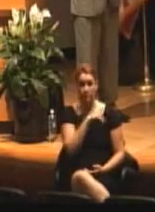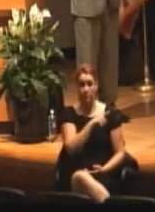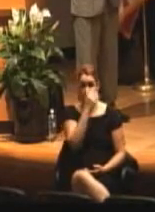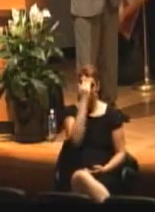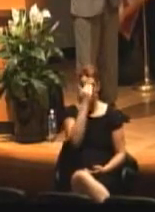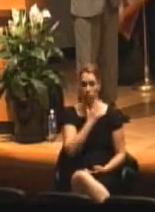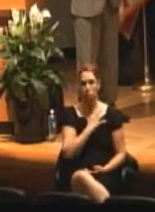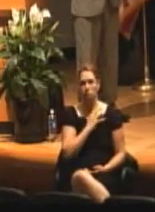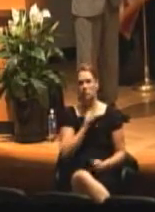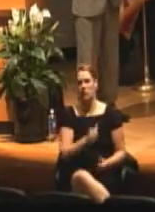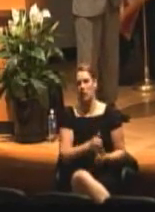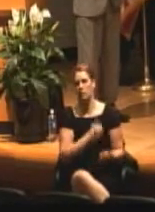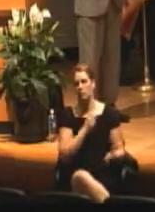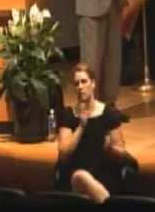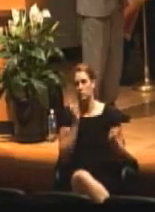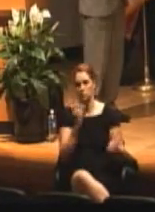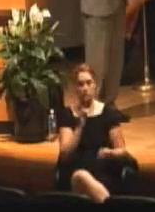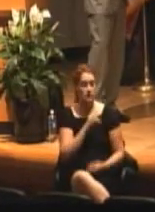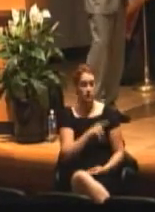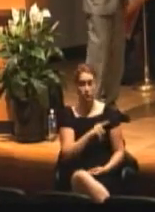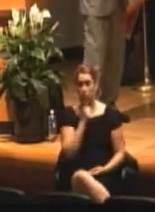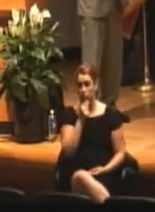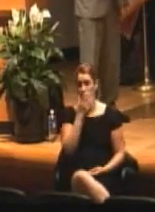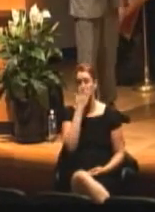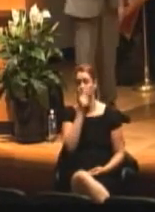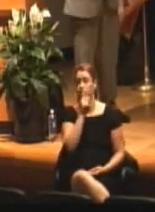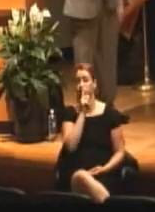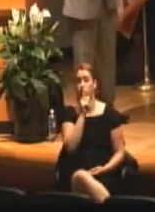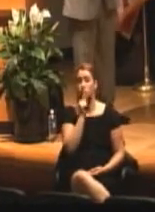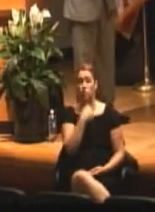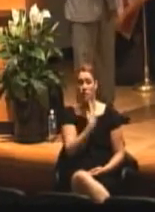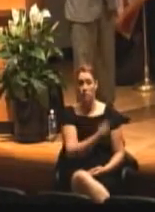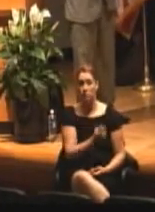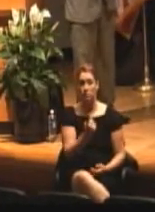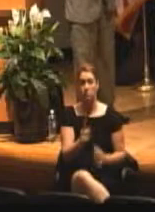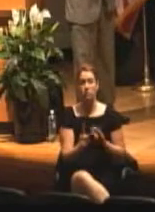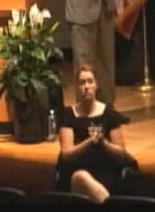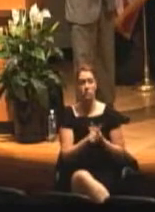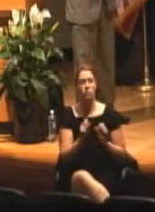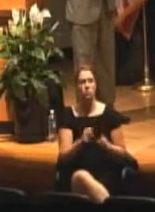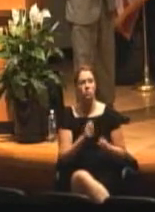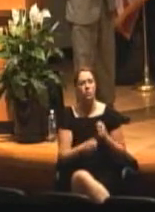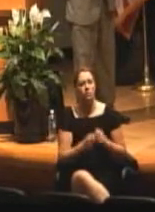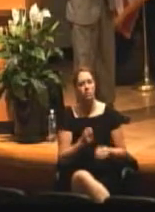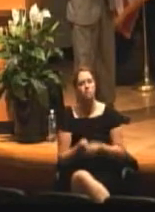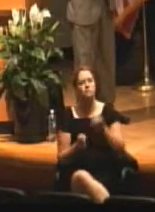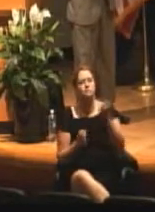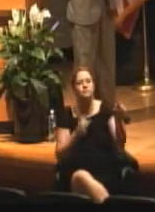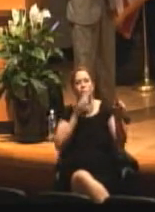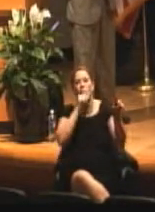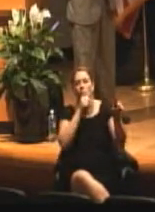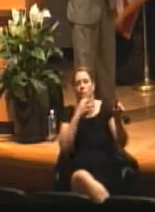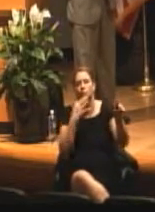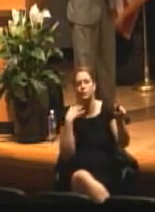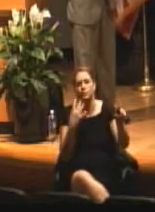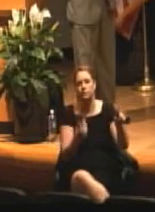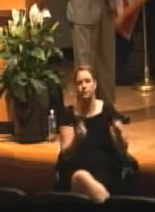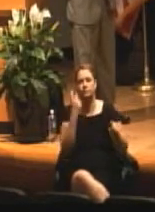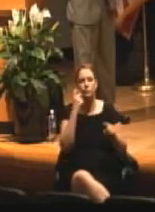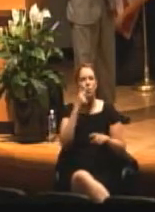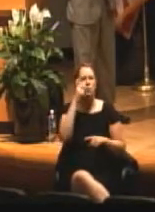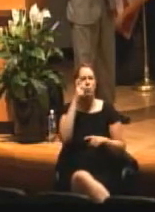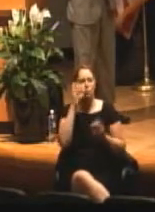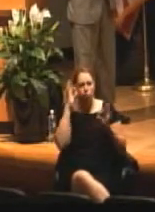any issues. If you don't tell them and something pops up, it'd be a problem. Who determines EA approved